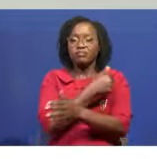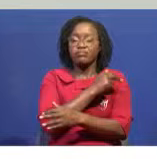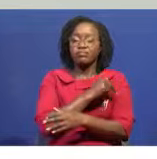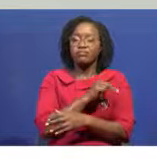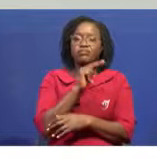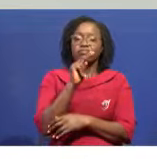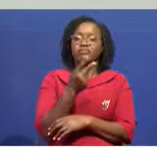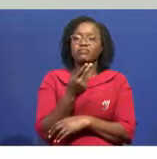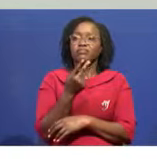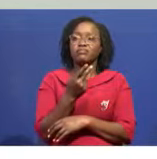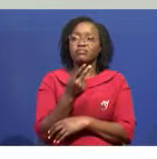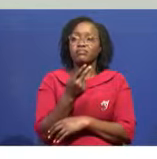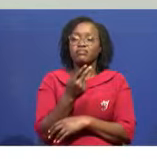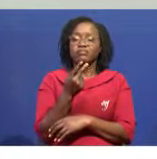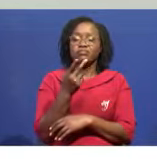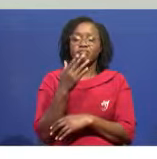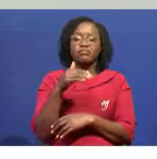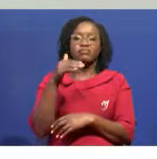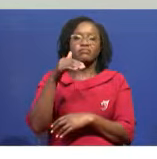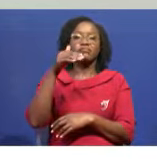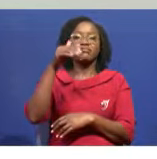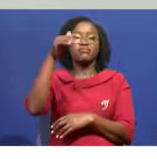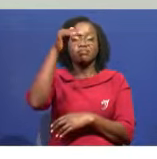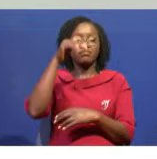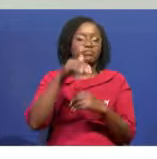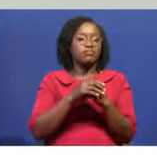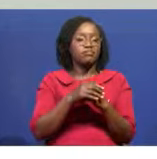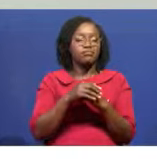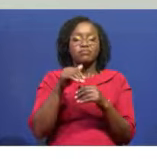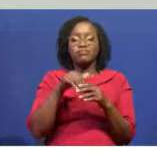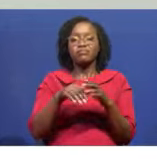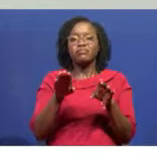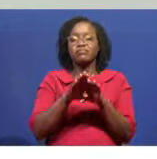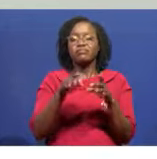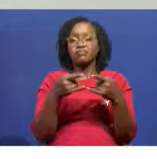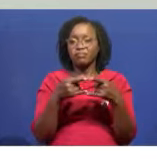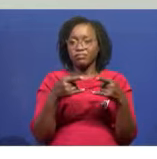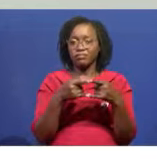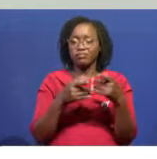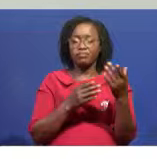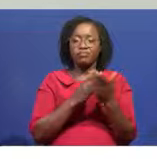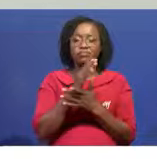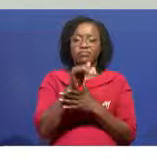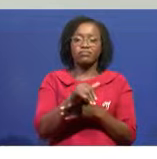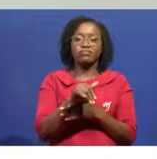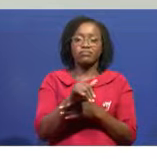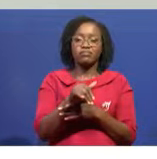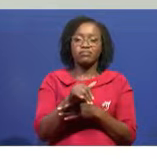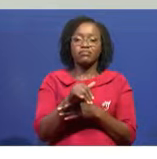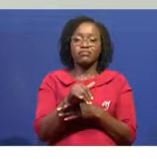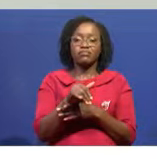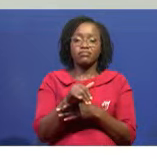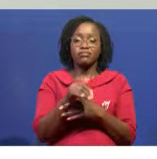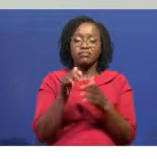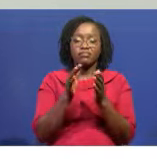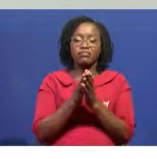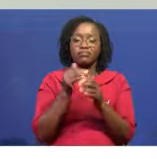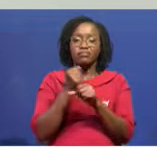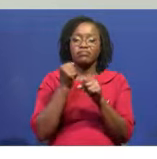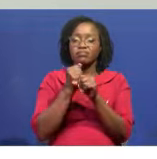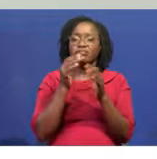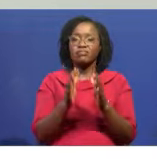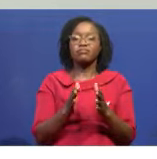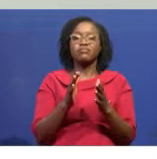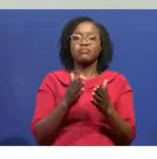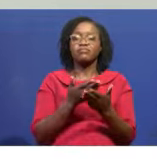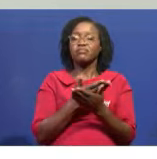second all the way to level 4. So in terms of bridging that particular gap and ensuring not only the workers who work